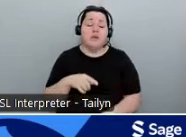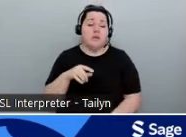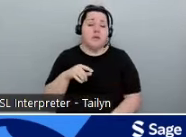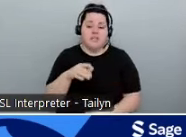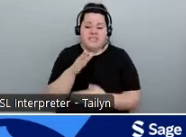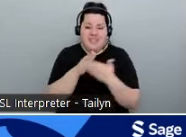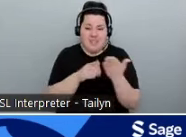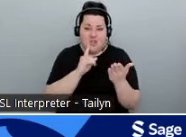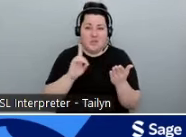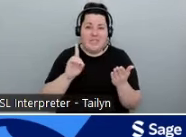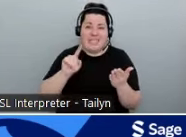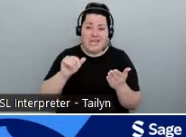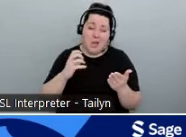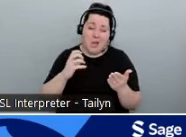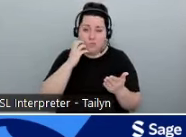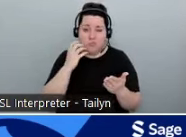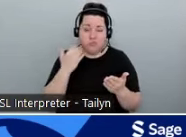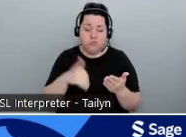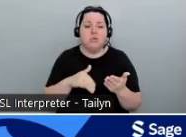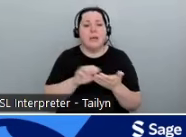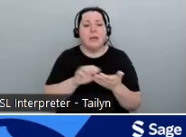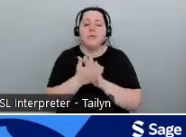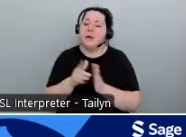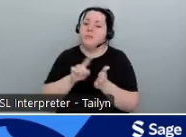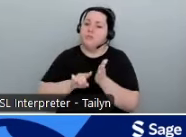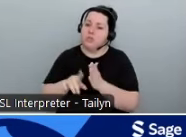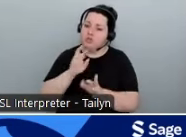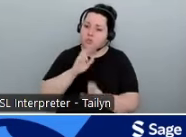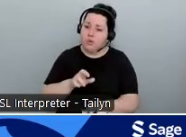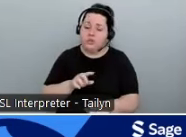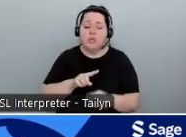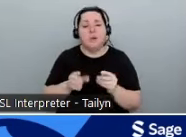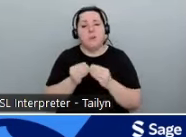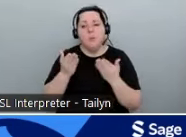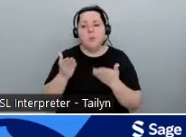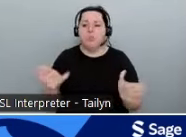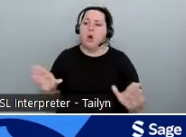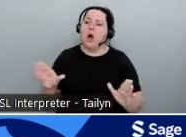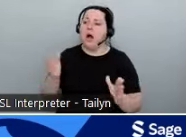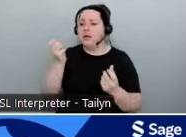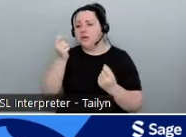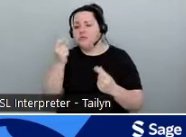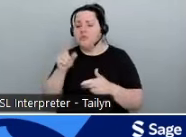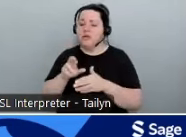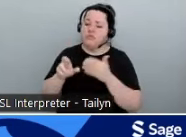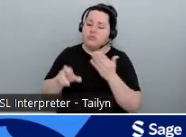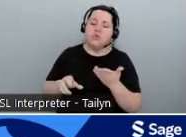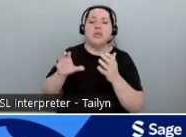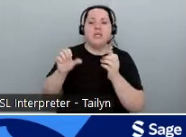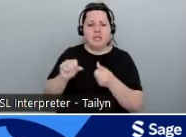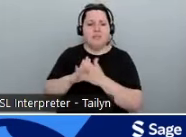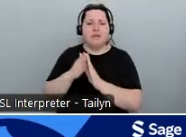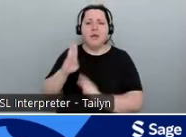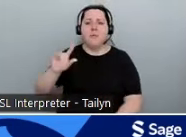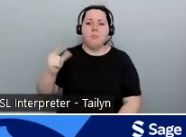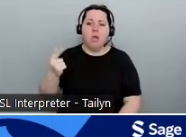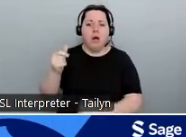turned into research reports, while broader insights may work well as blog posts or social media